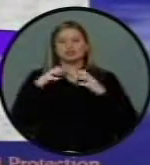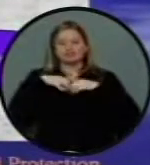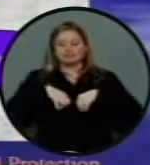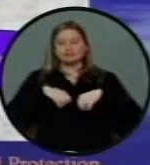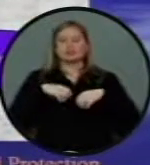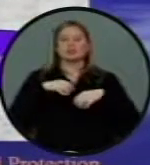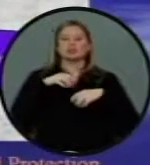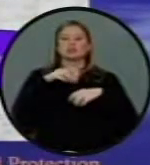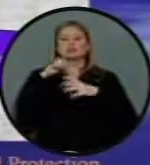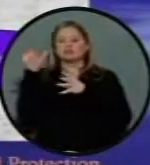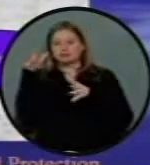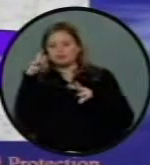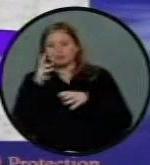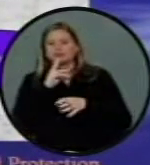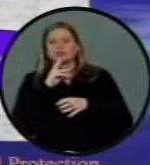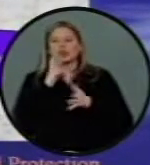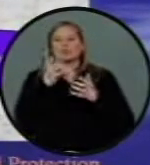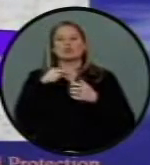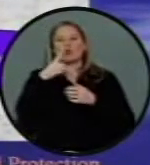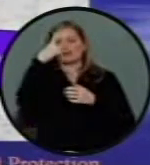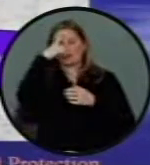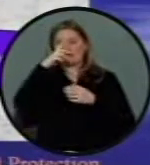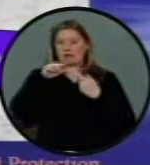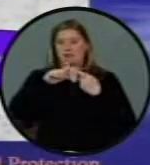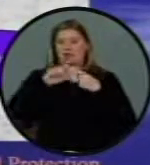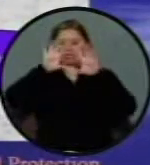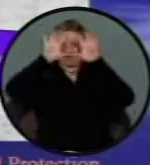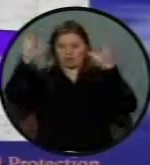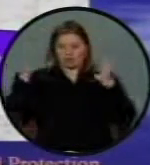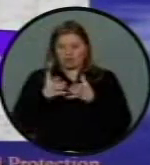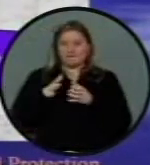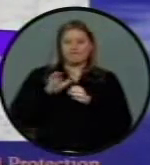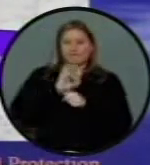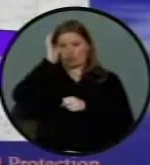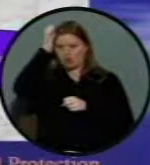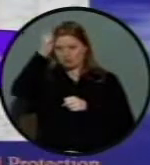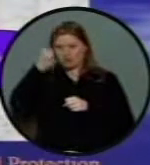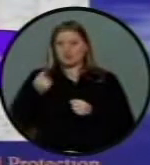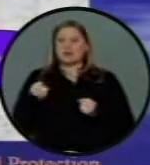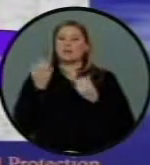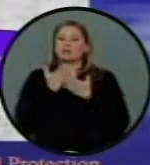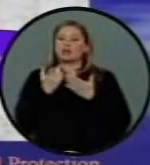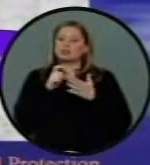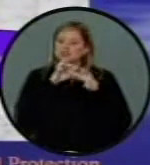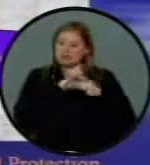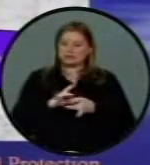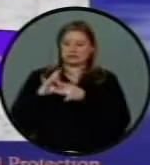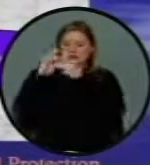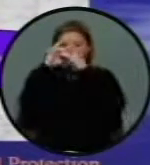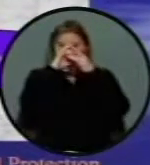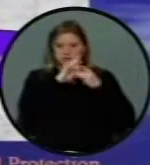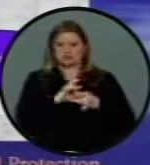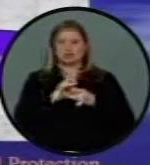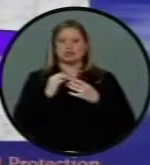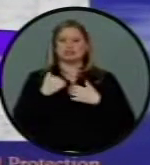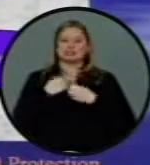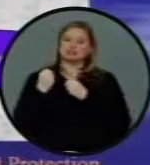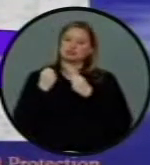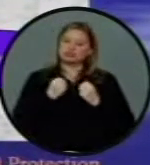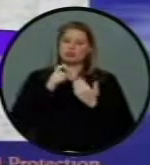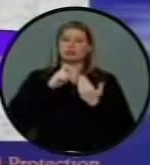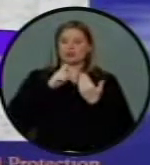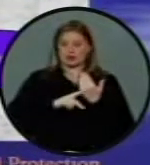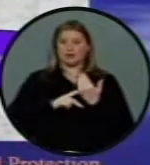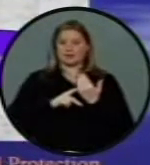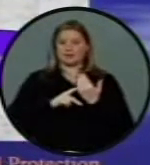stream buffer, stormwater, you need to think of it holistically. And there's a lot of different pieces that need to tie together in order to have a robust